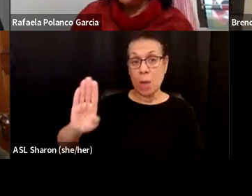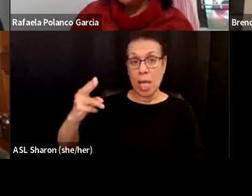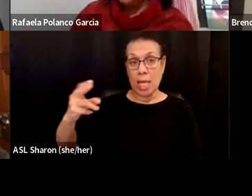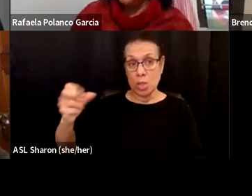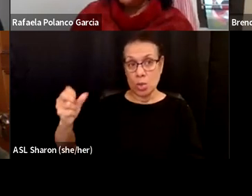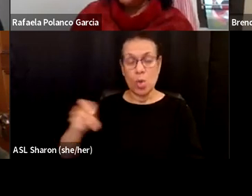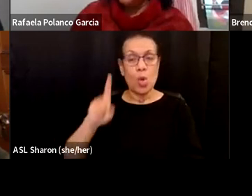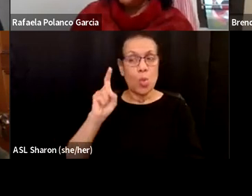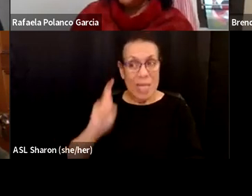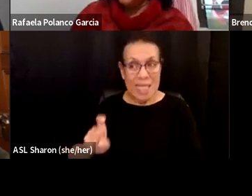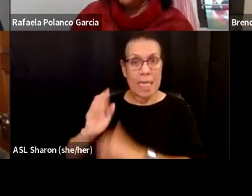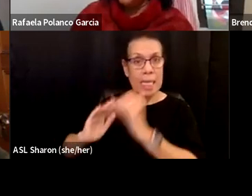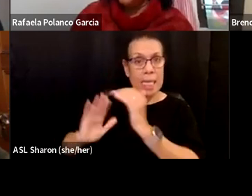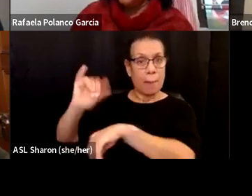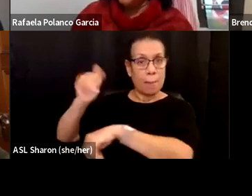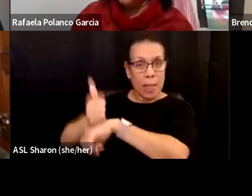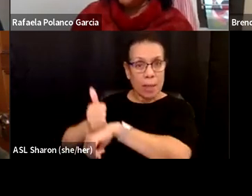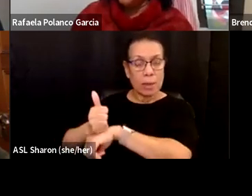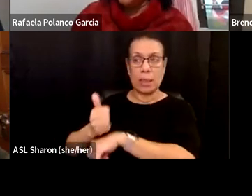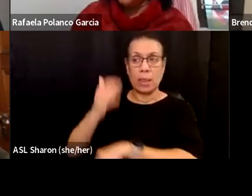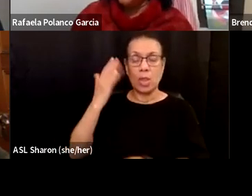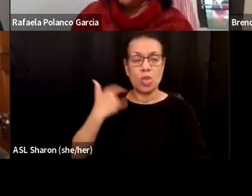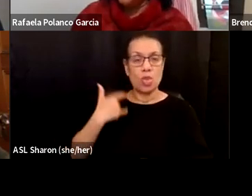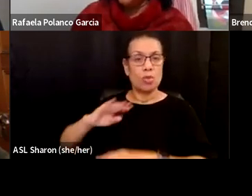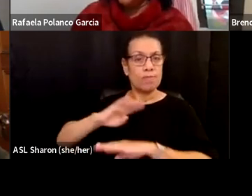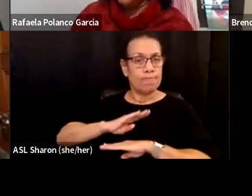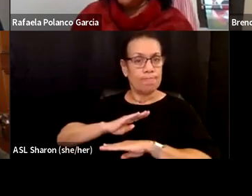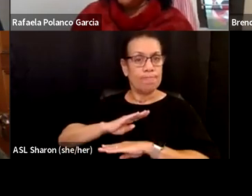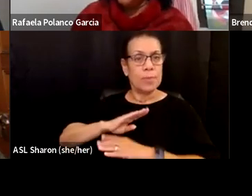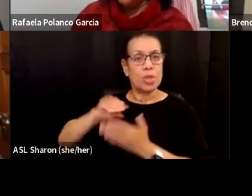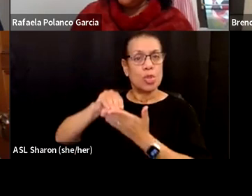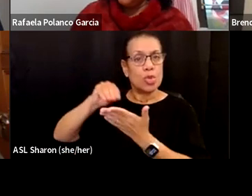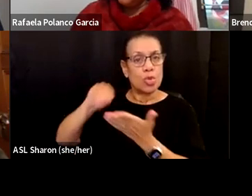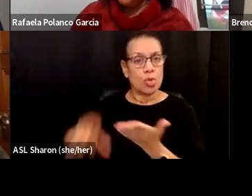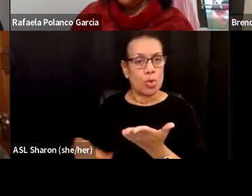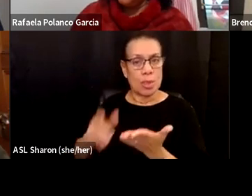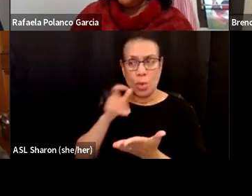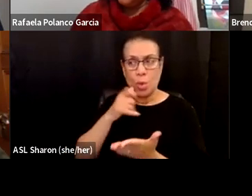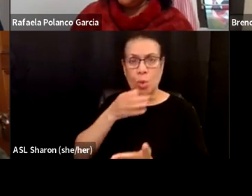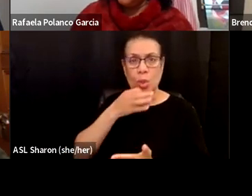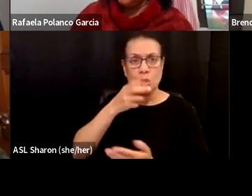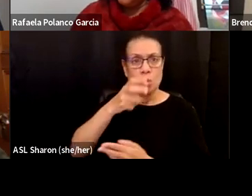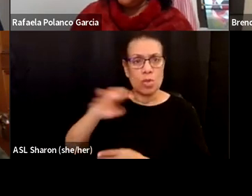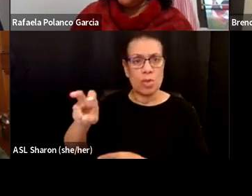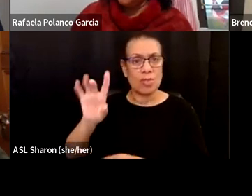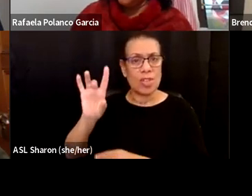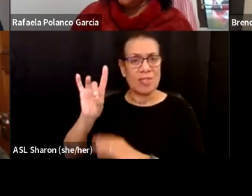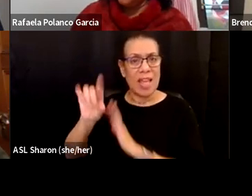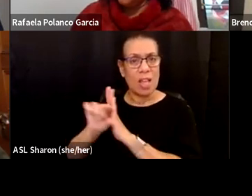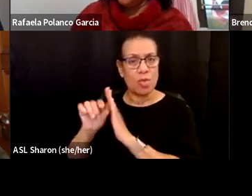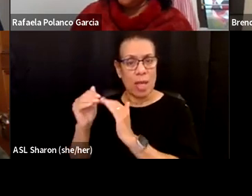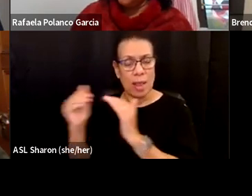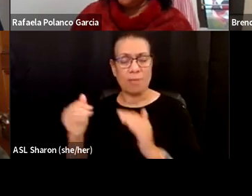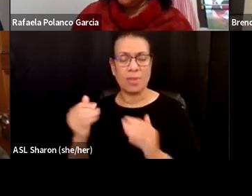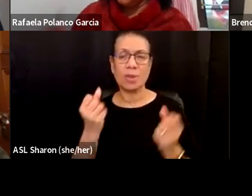for facilities adjustments in order to accommodate upcoming eighth grade so i i think my